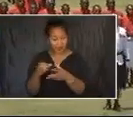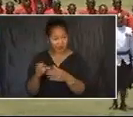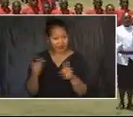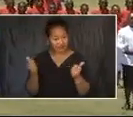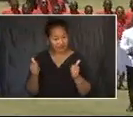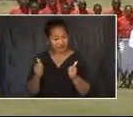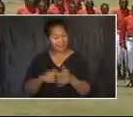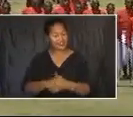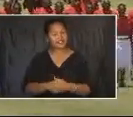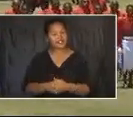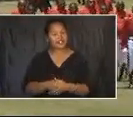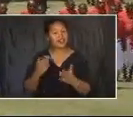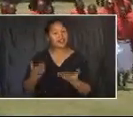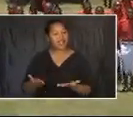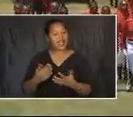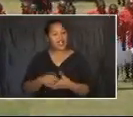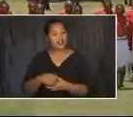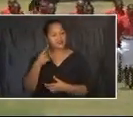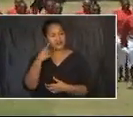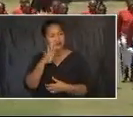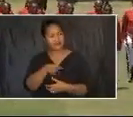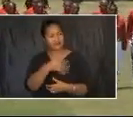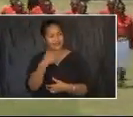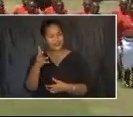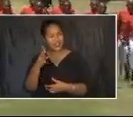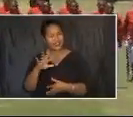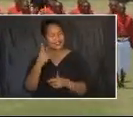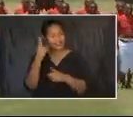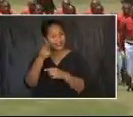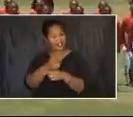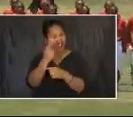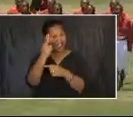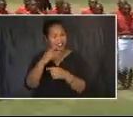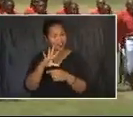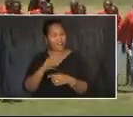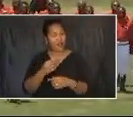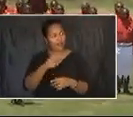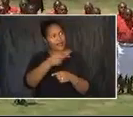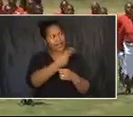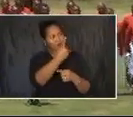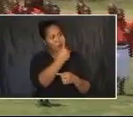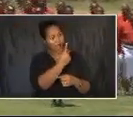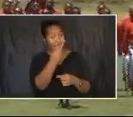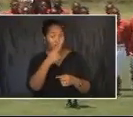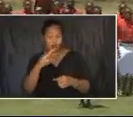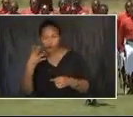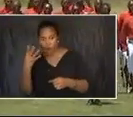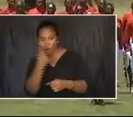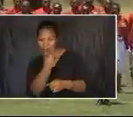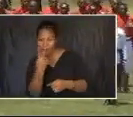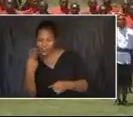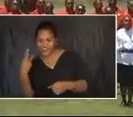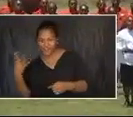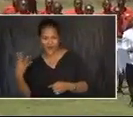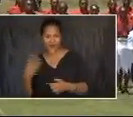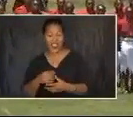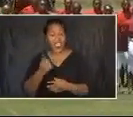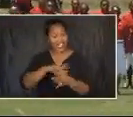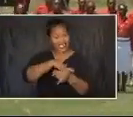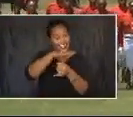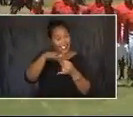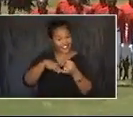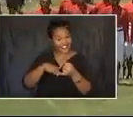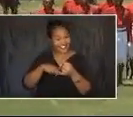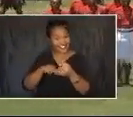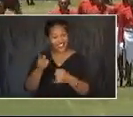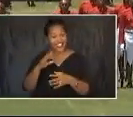the infantry, and now will inspect the gun detachments from gun 1 to 4, and then lastly we'll then proceed to